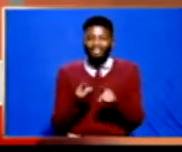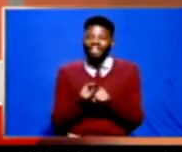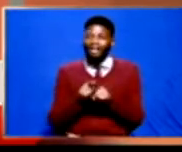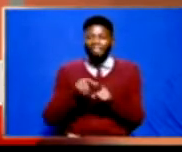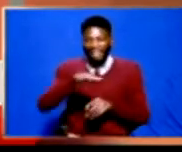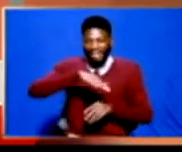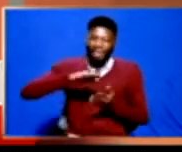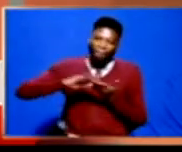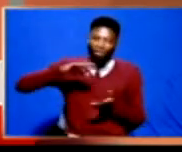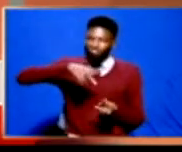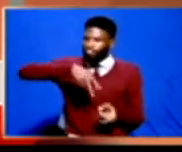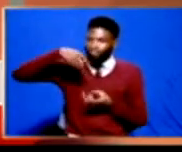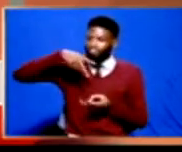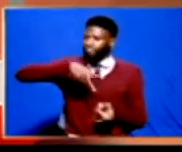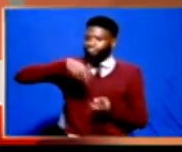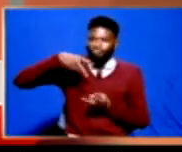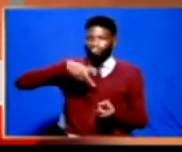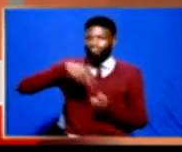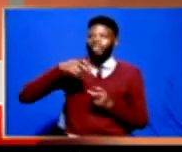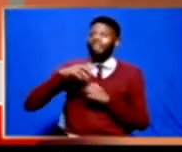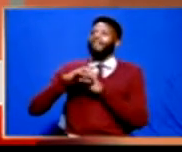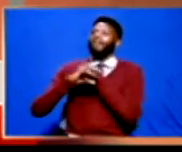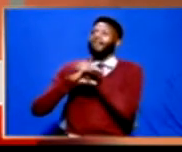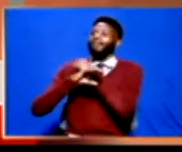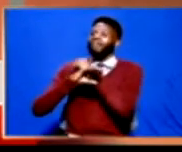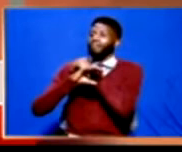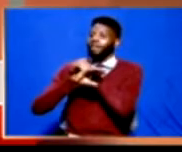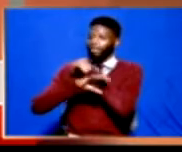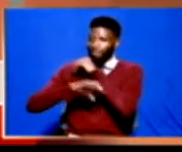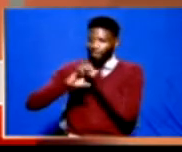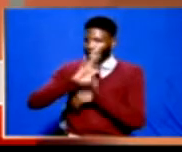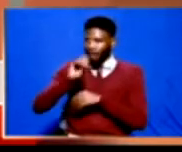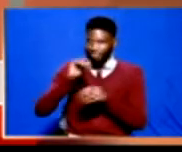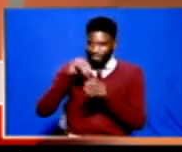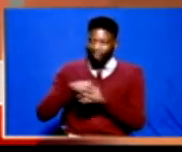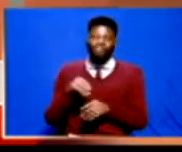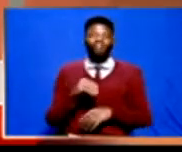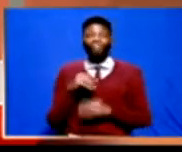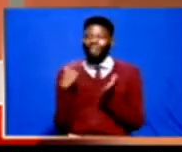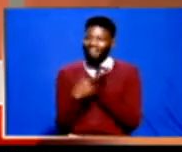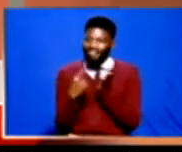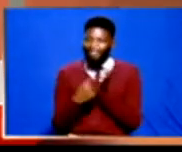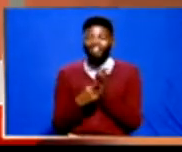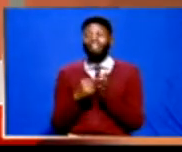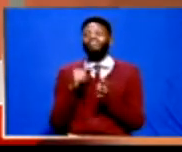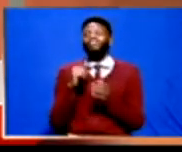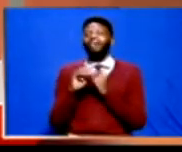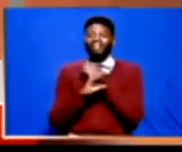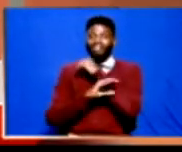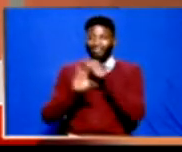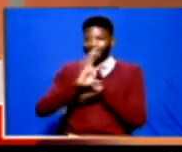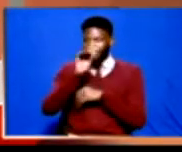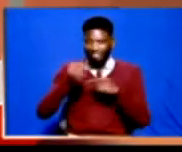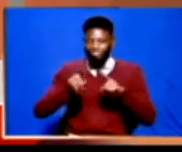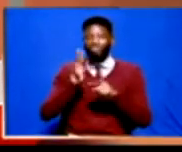jurisdiction in Africa, when you look at Uganda, countries across the Africa have been using airborne geophysical